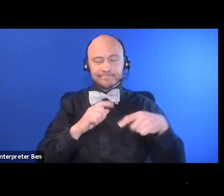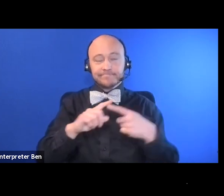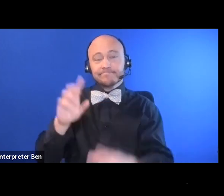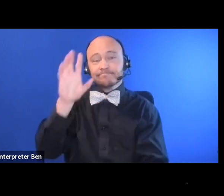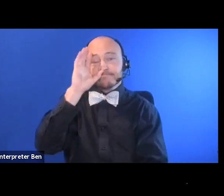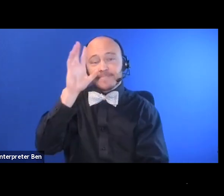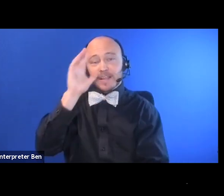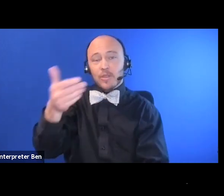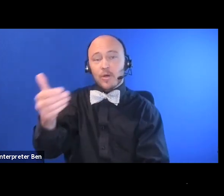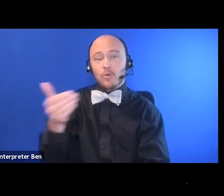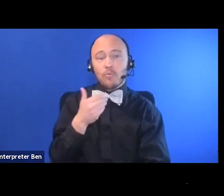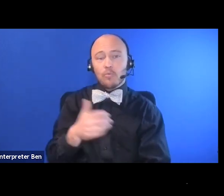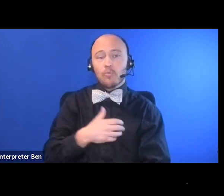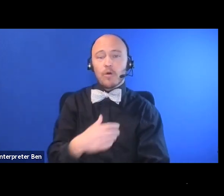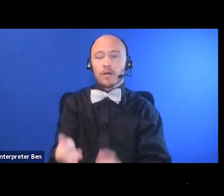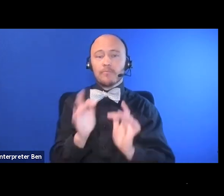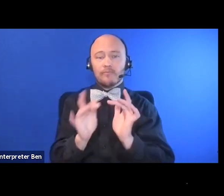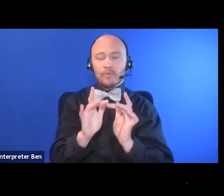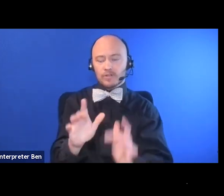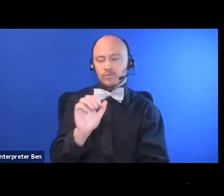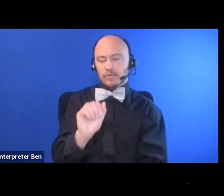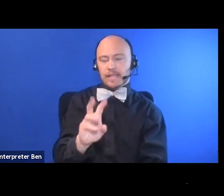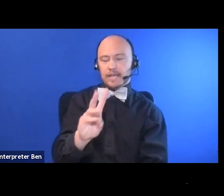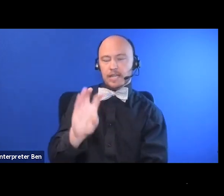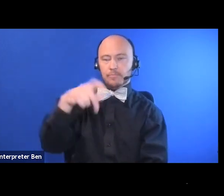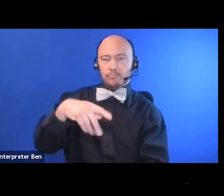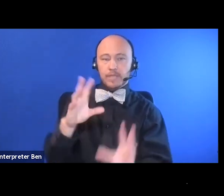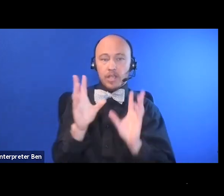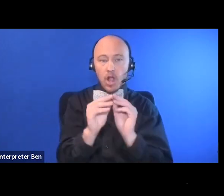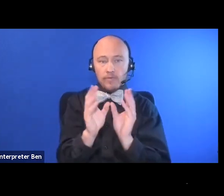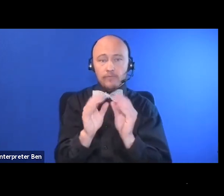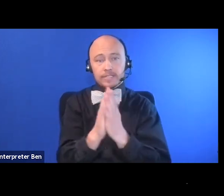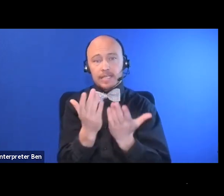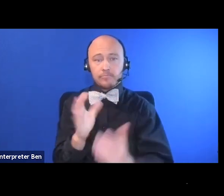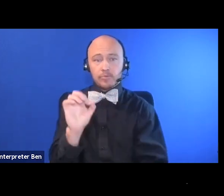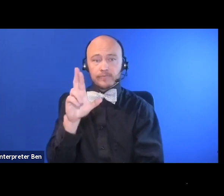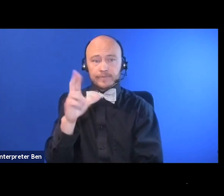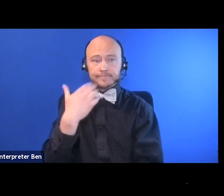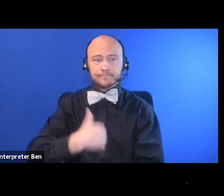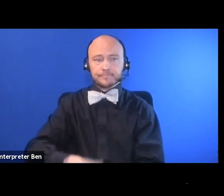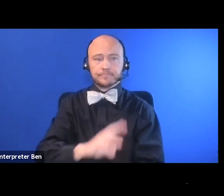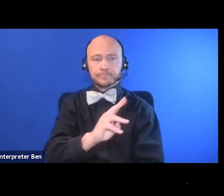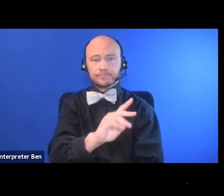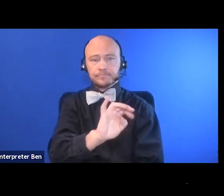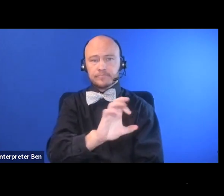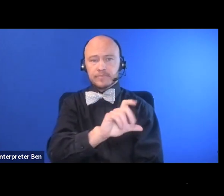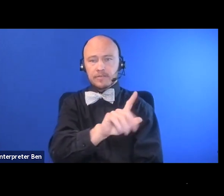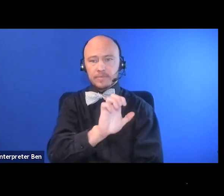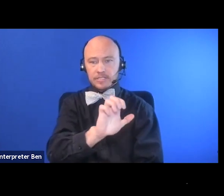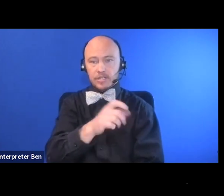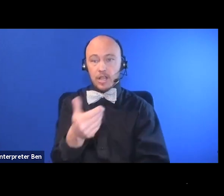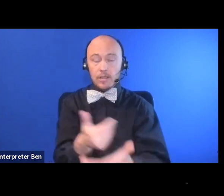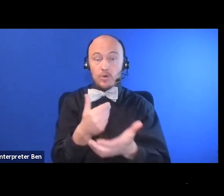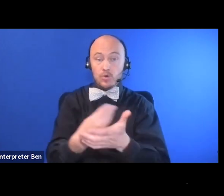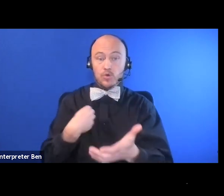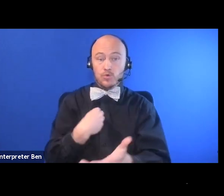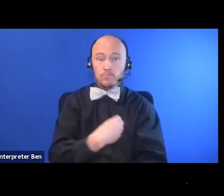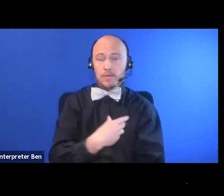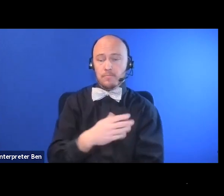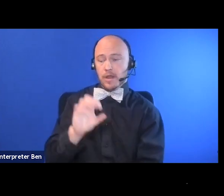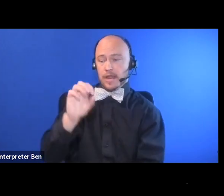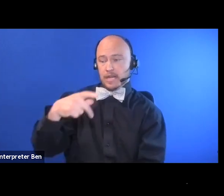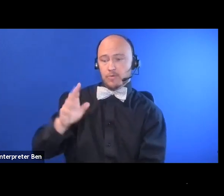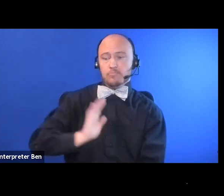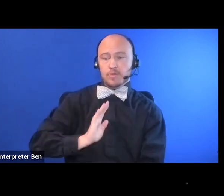Hello, and welcome to the virtual AWP Conference and Book Fair. I am Michelle Aielli, a new member of the AWP Board of